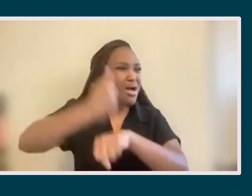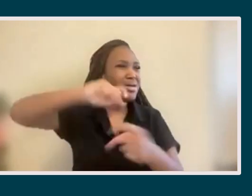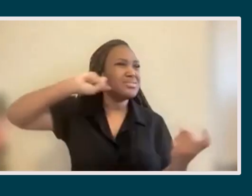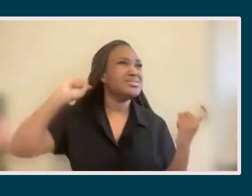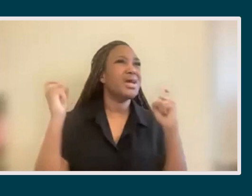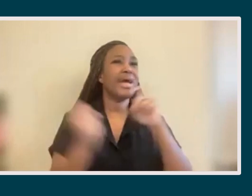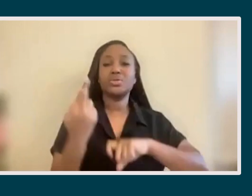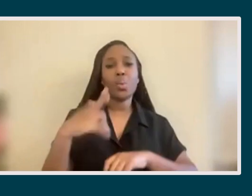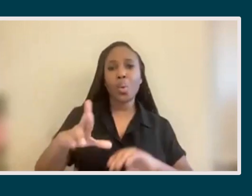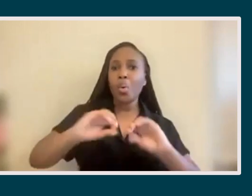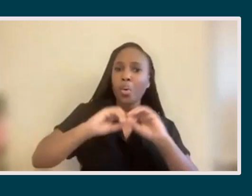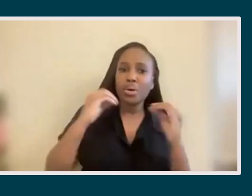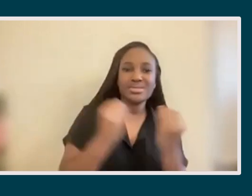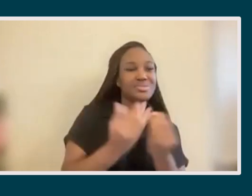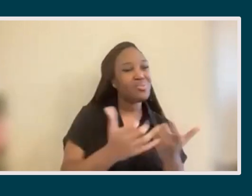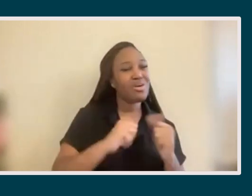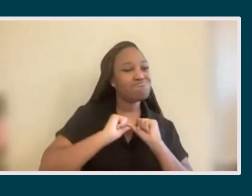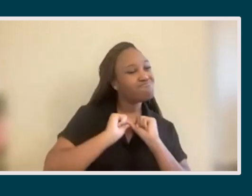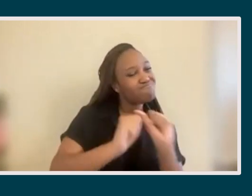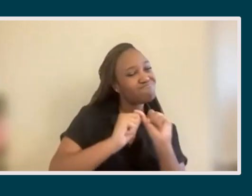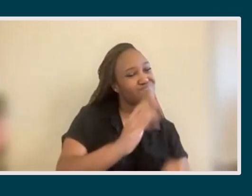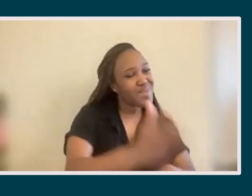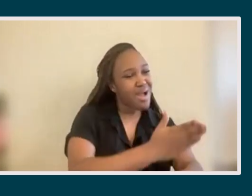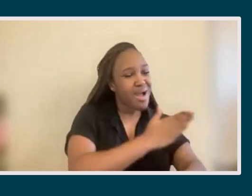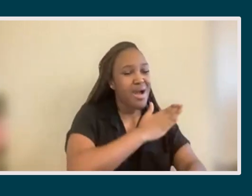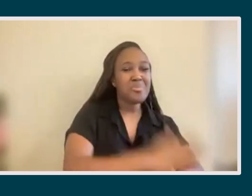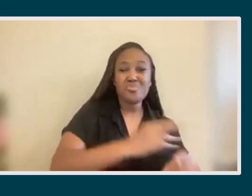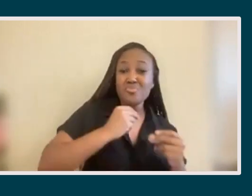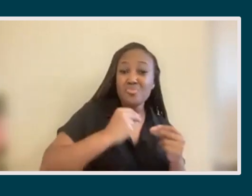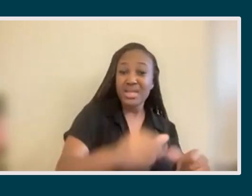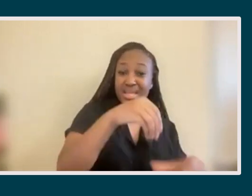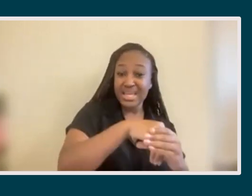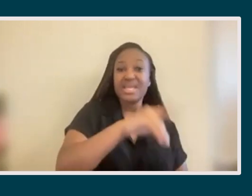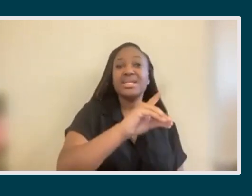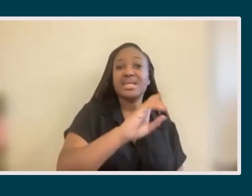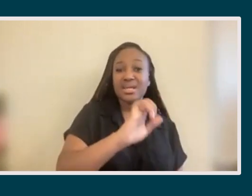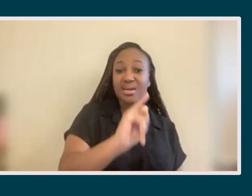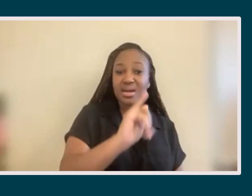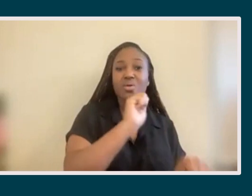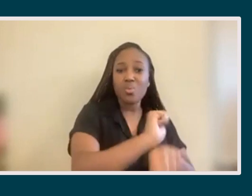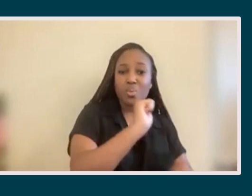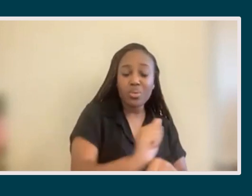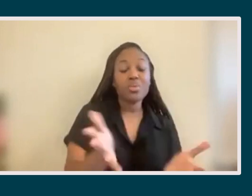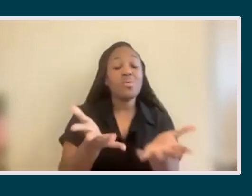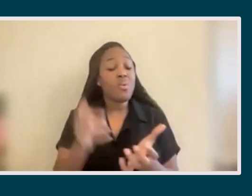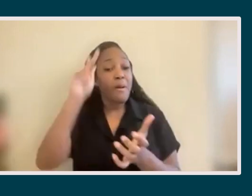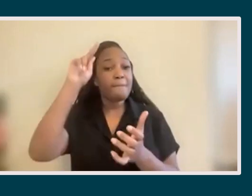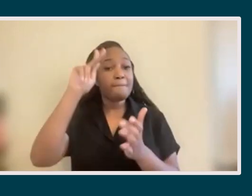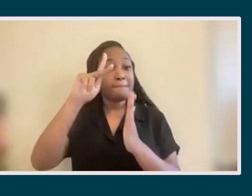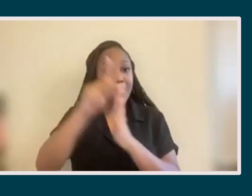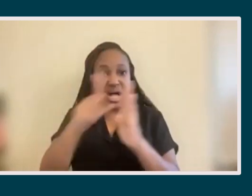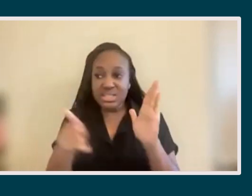our organization to move forward quickly in their DEI work? We want policies to change. Deborah, Barb, Laura